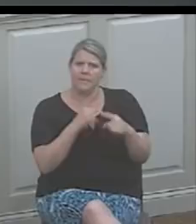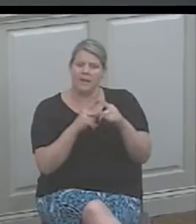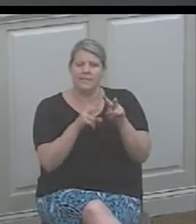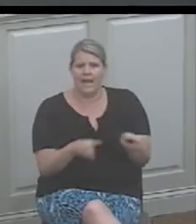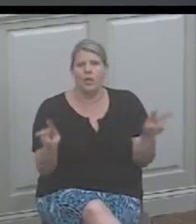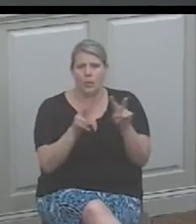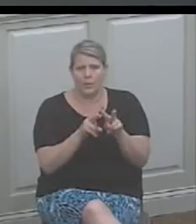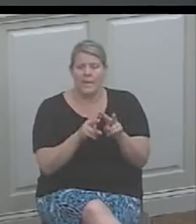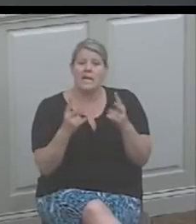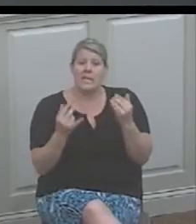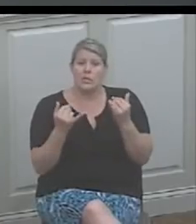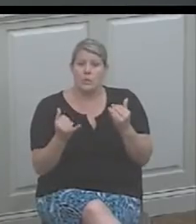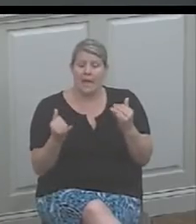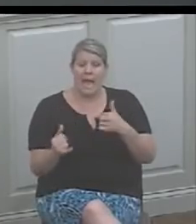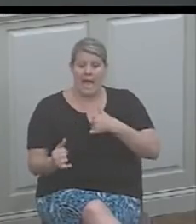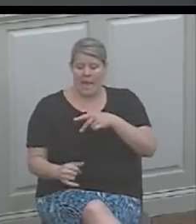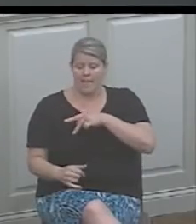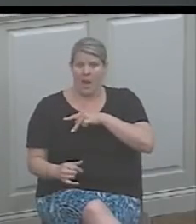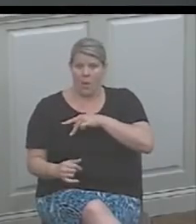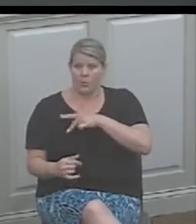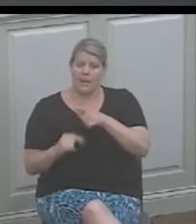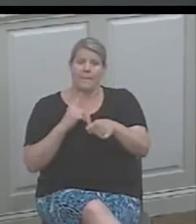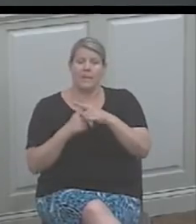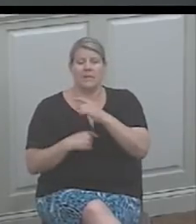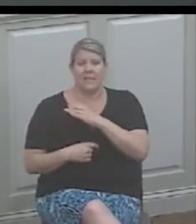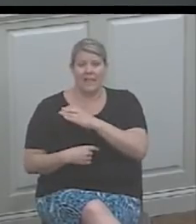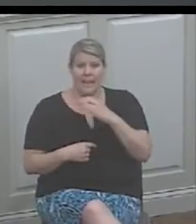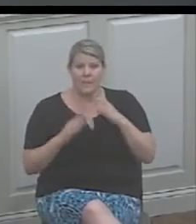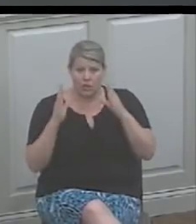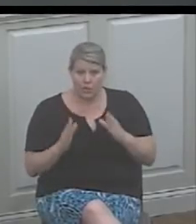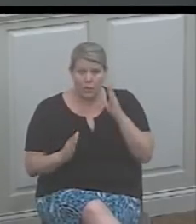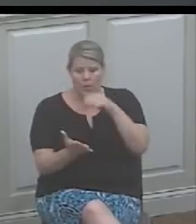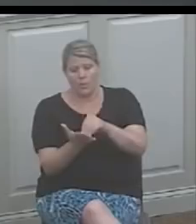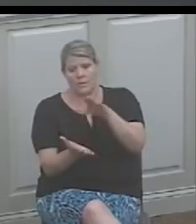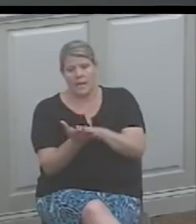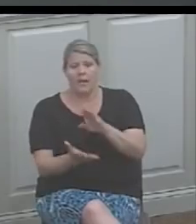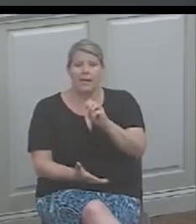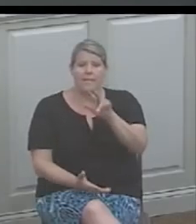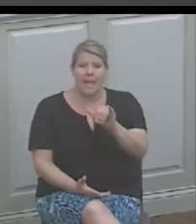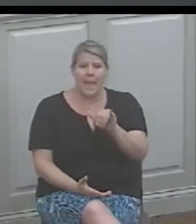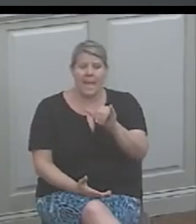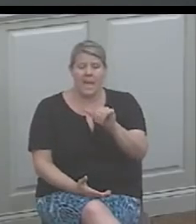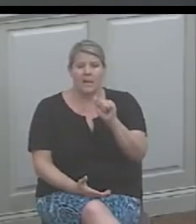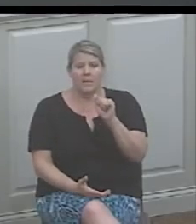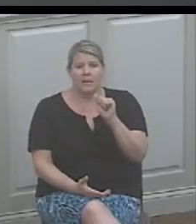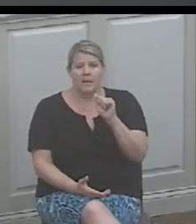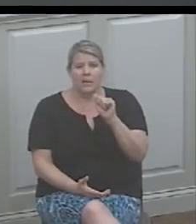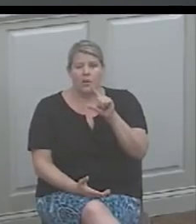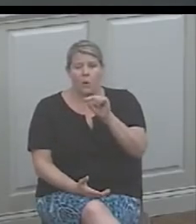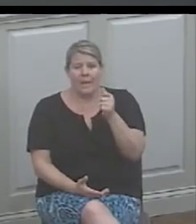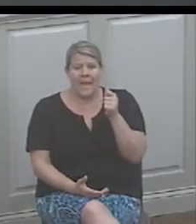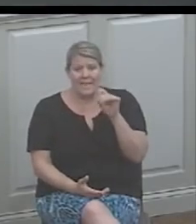Mayor G. Michael Parris, and the Board of Commissioners of the City of Danville do hereby proclaim May 2018 as Historic